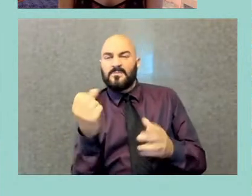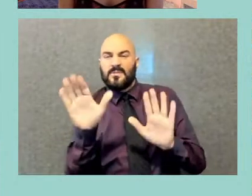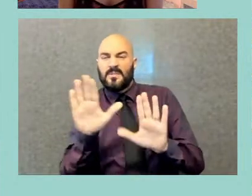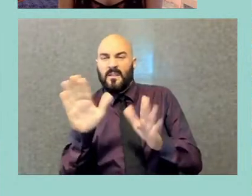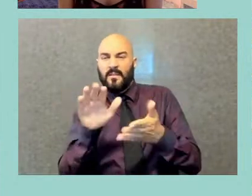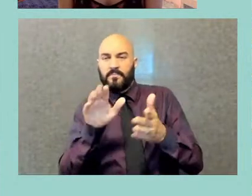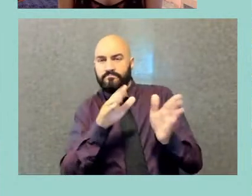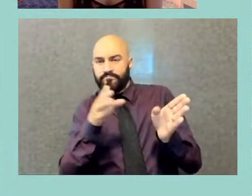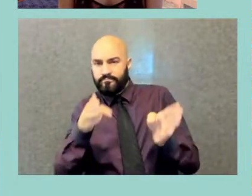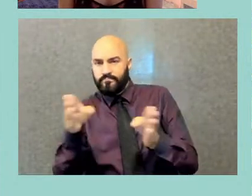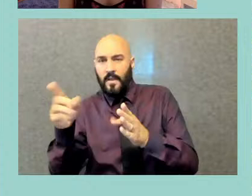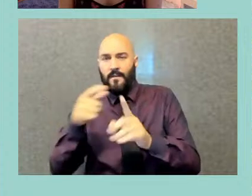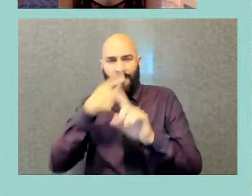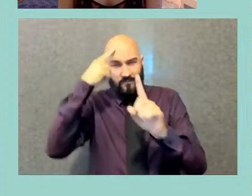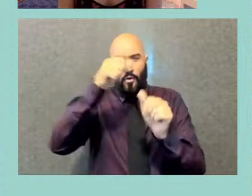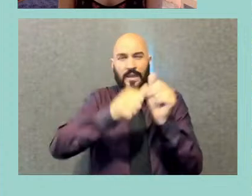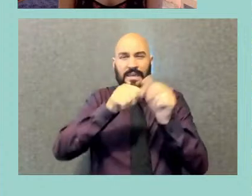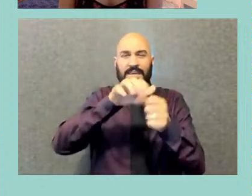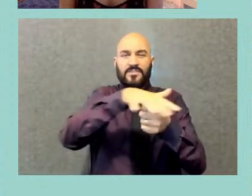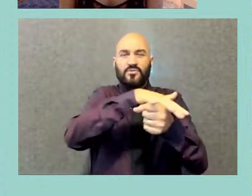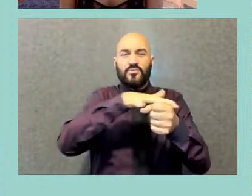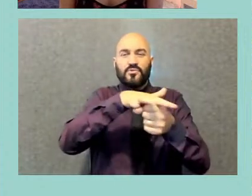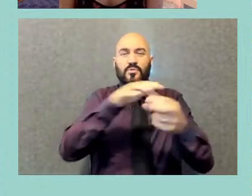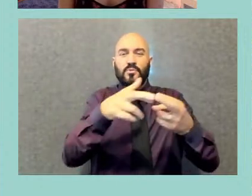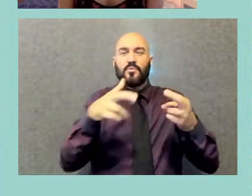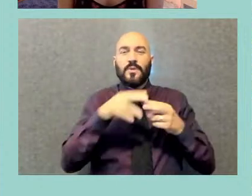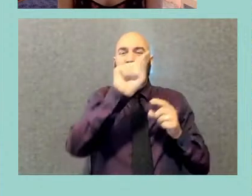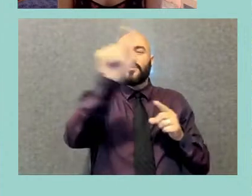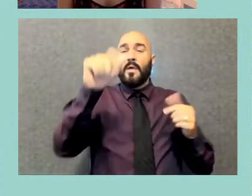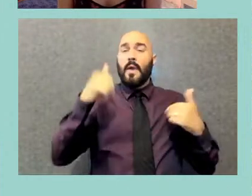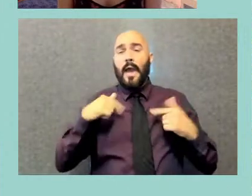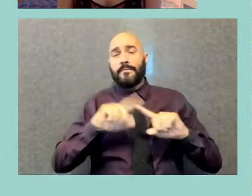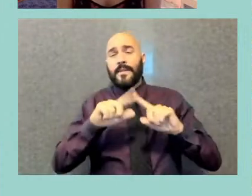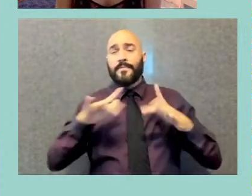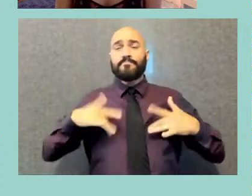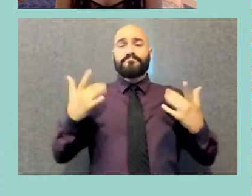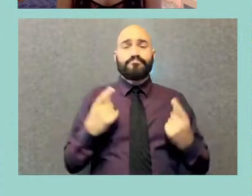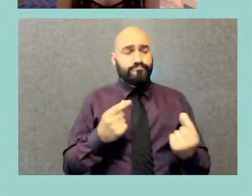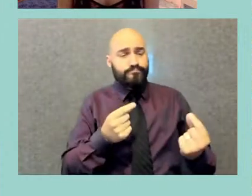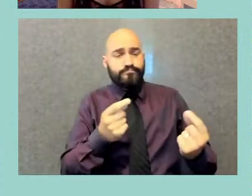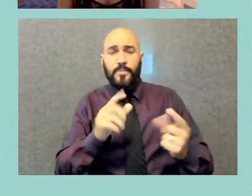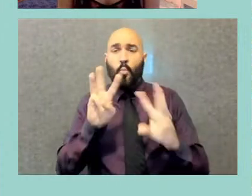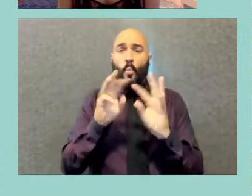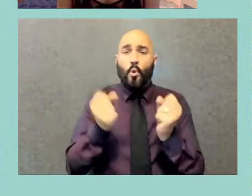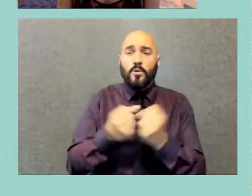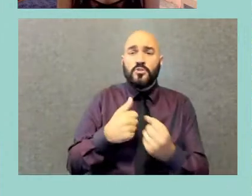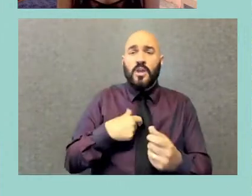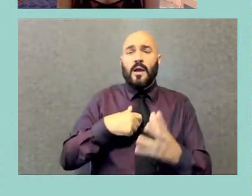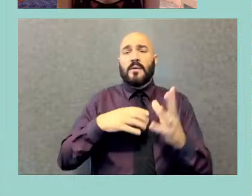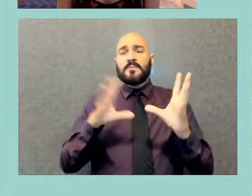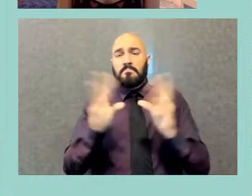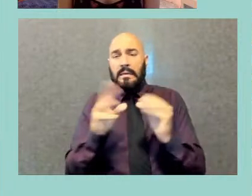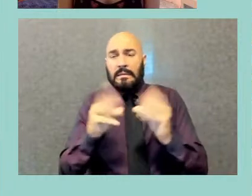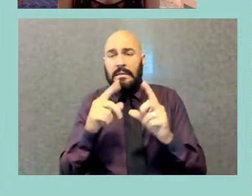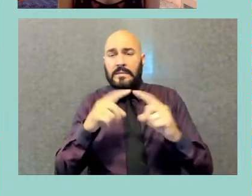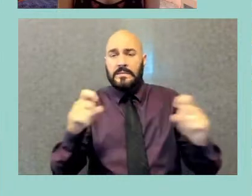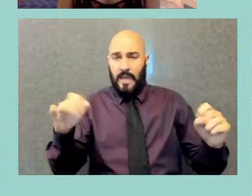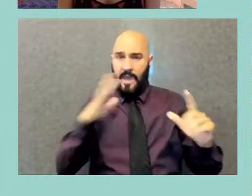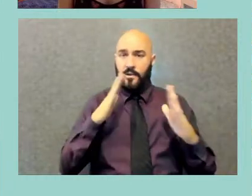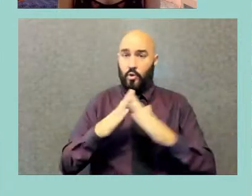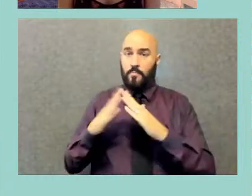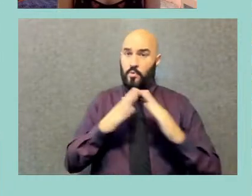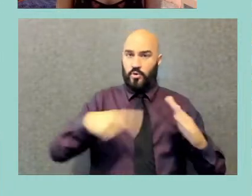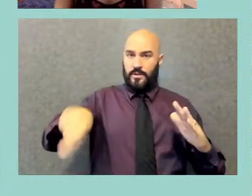activities, workshops, worships, and lots of community bonding. Now, I was a shy child, and